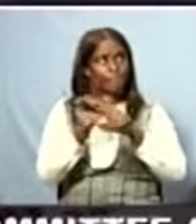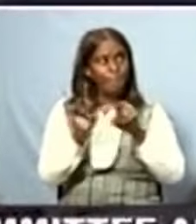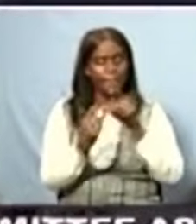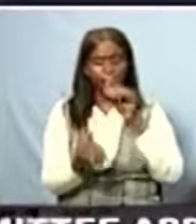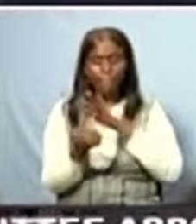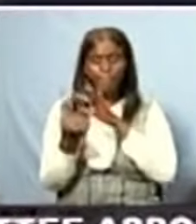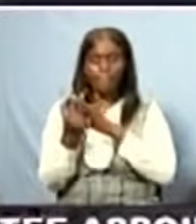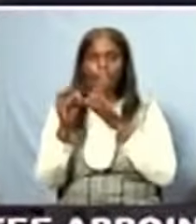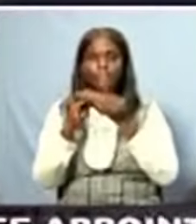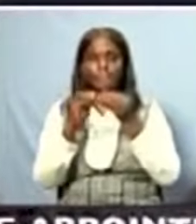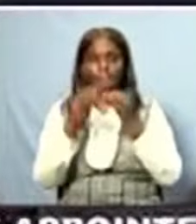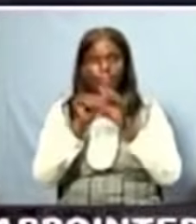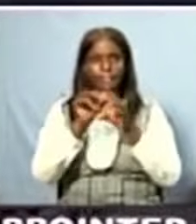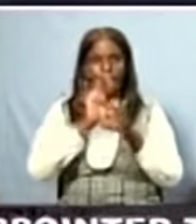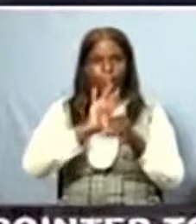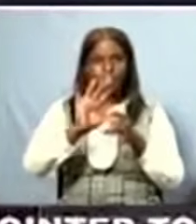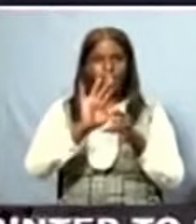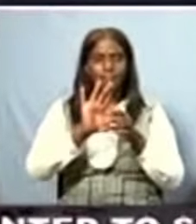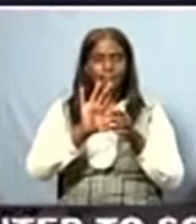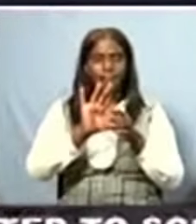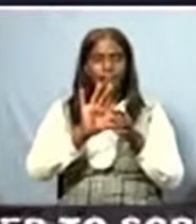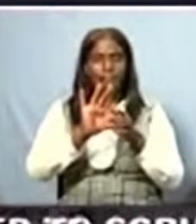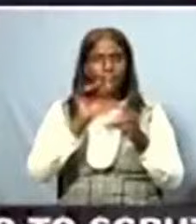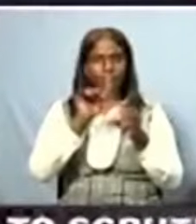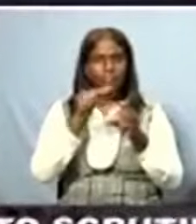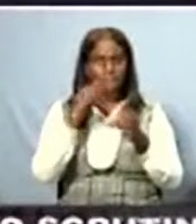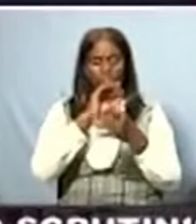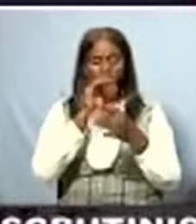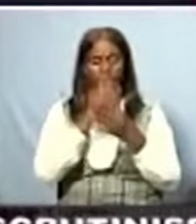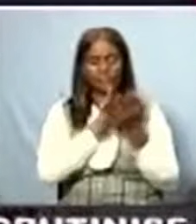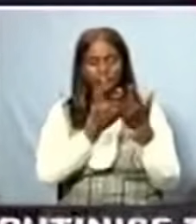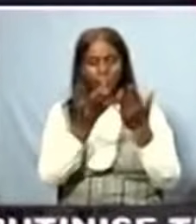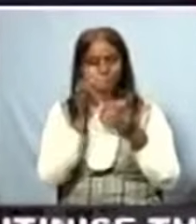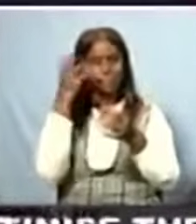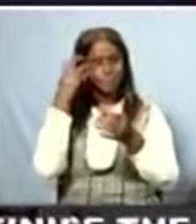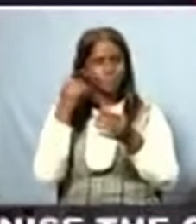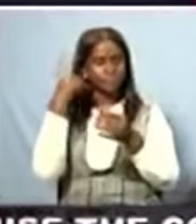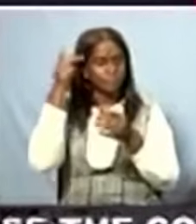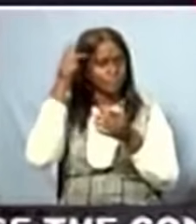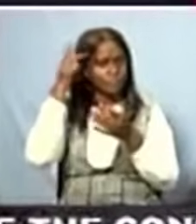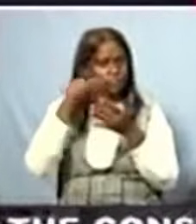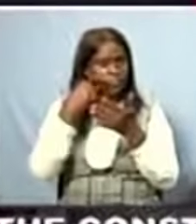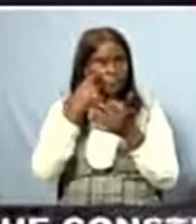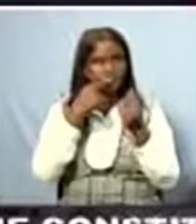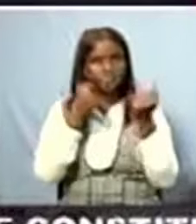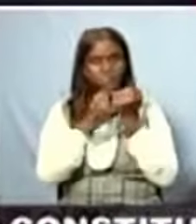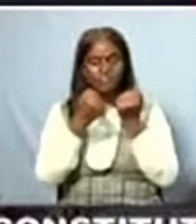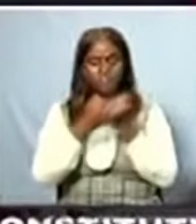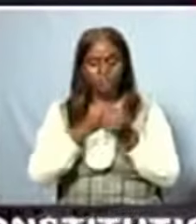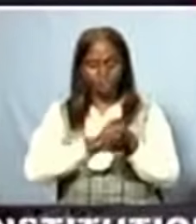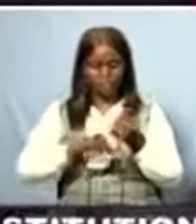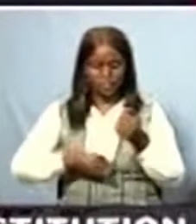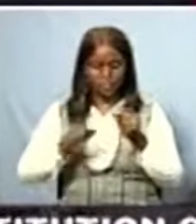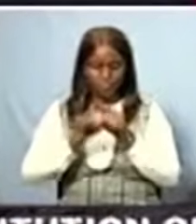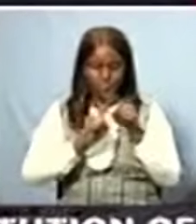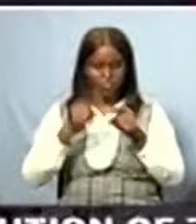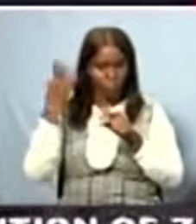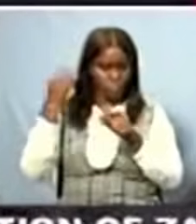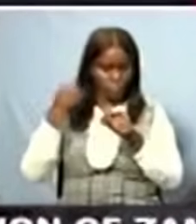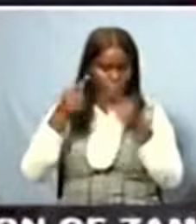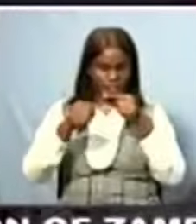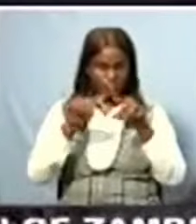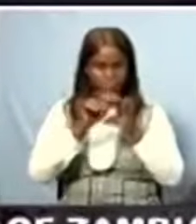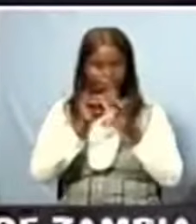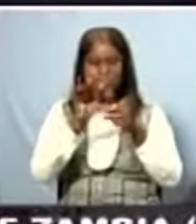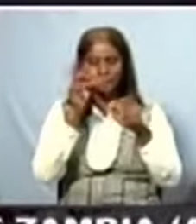arises in any of these offices, the political party that sponsored the member who previously held the